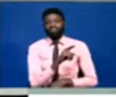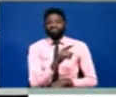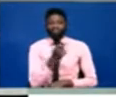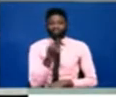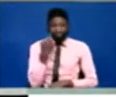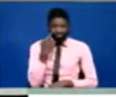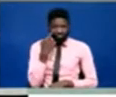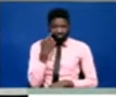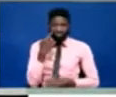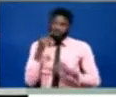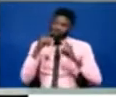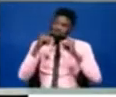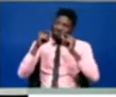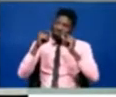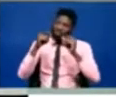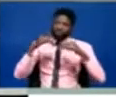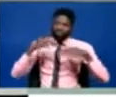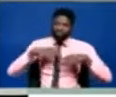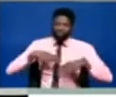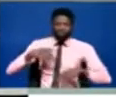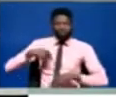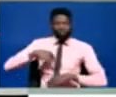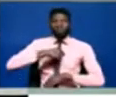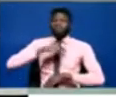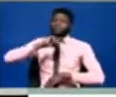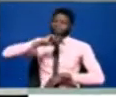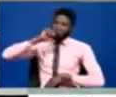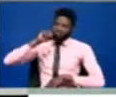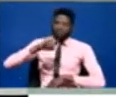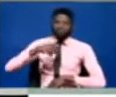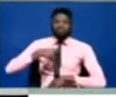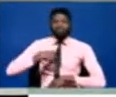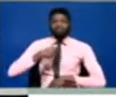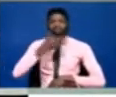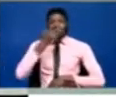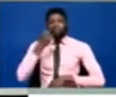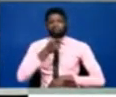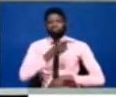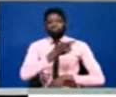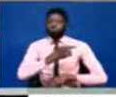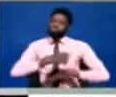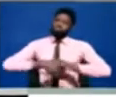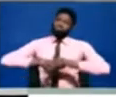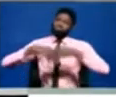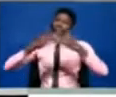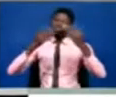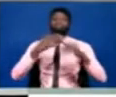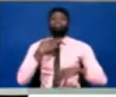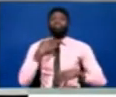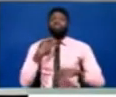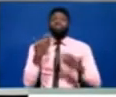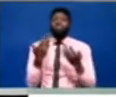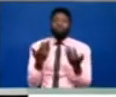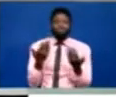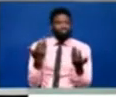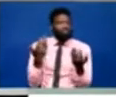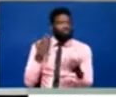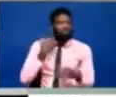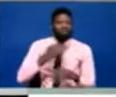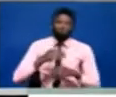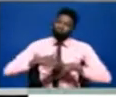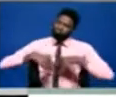people, we must, or this is my preferred candidate. Yeah. Take it or leave it. This is my preferred candidate. You know,